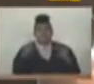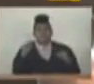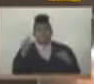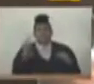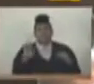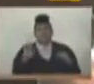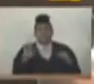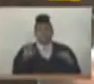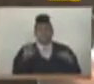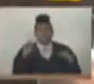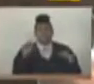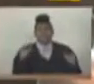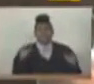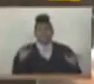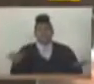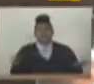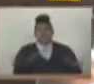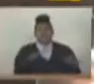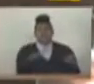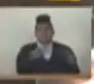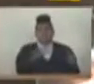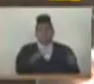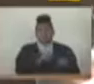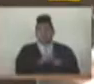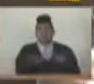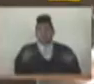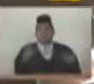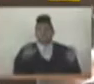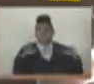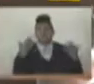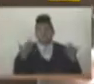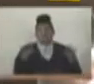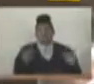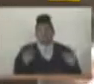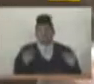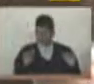NHS that can activate this. Don't reinvent the wheel, Minister of Health.